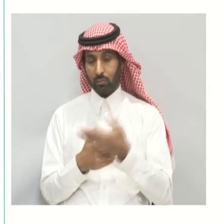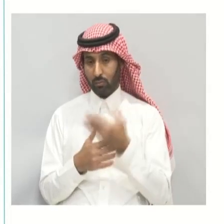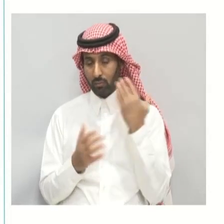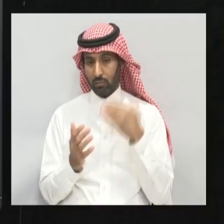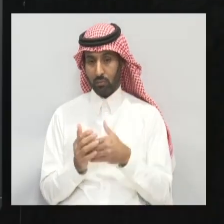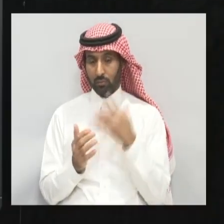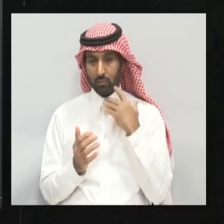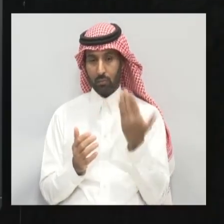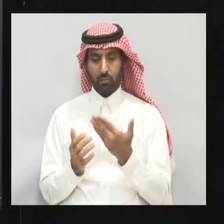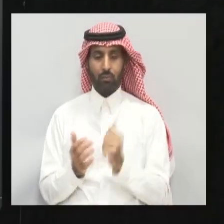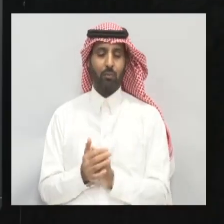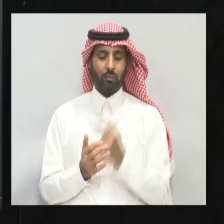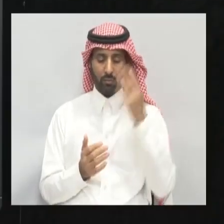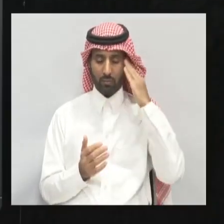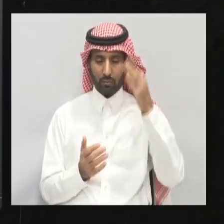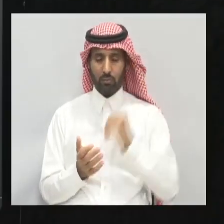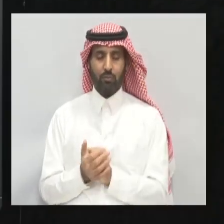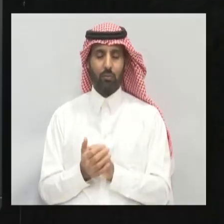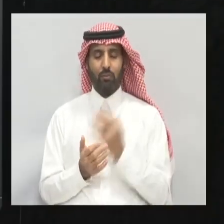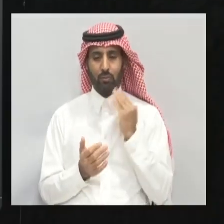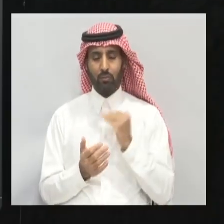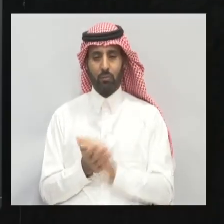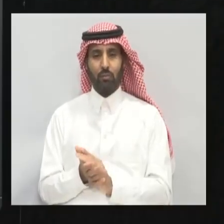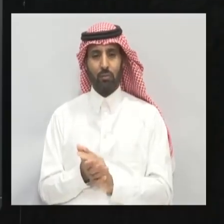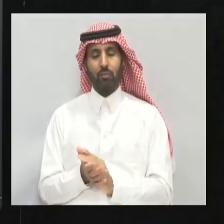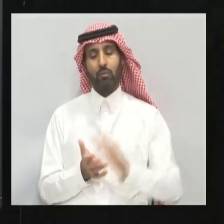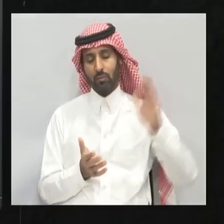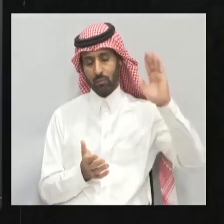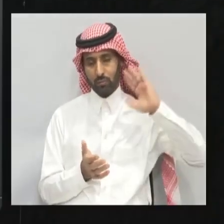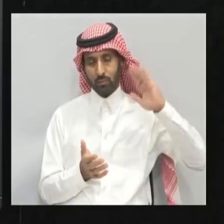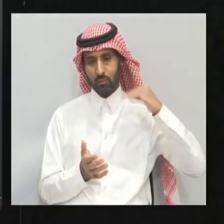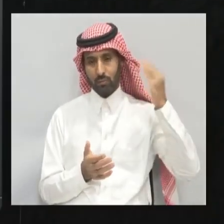reached the end of our lesson. Thank you very much for watching, and I'll see you next time.